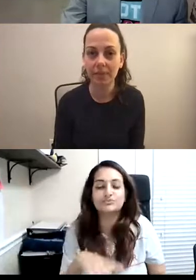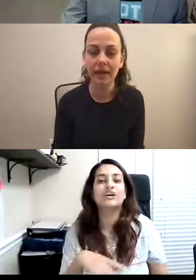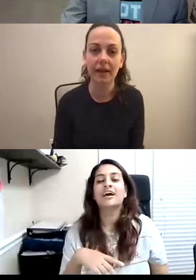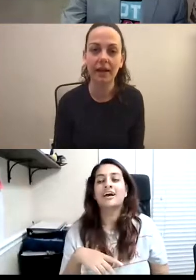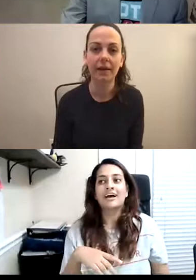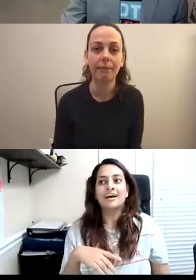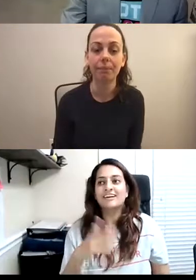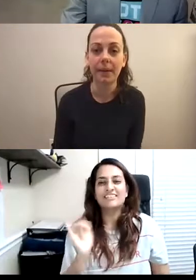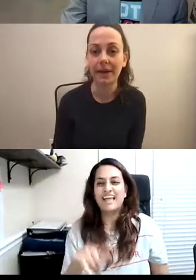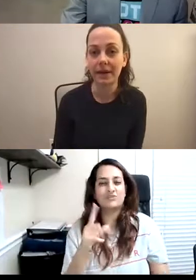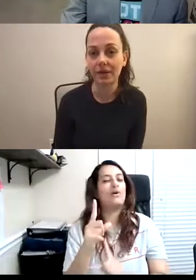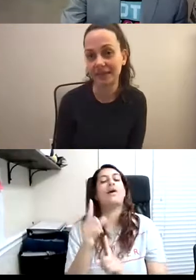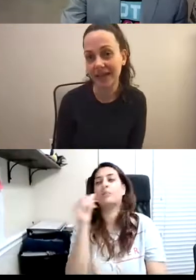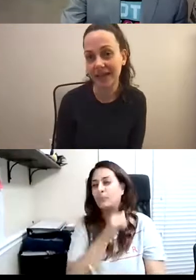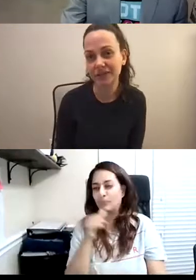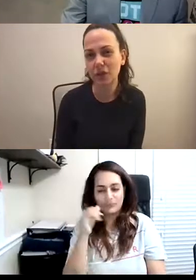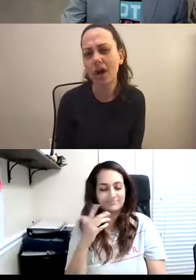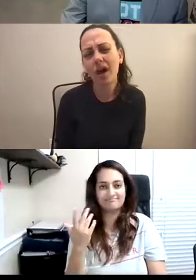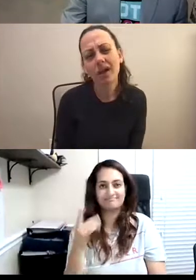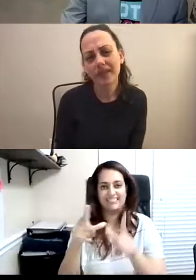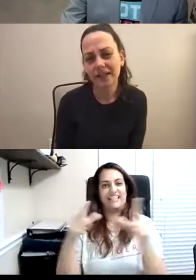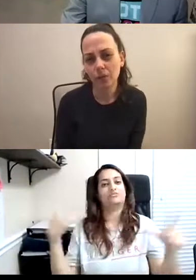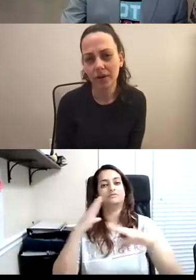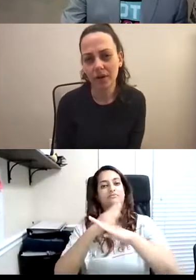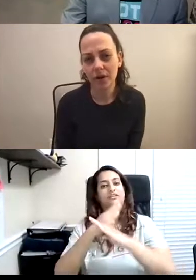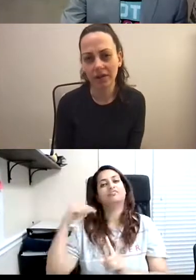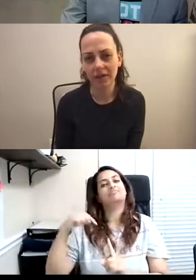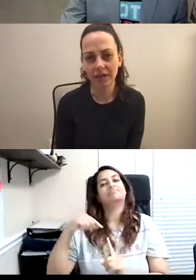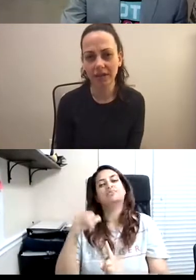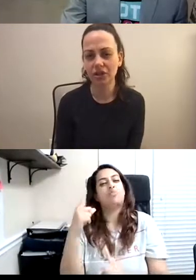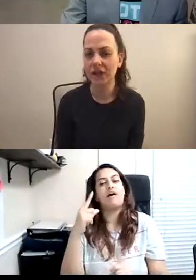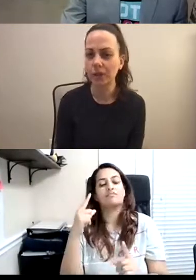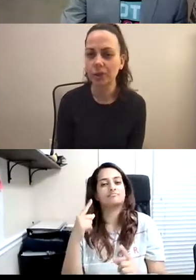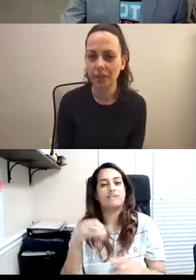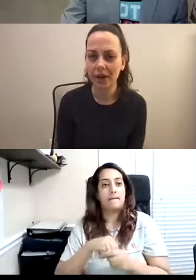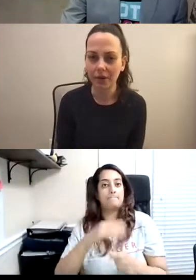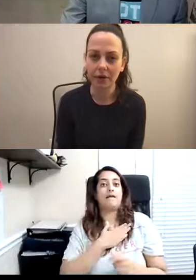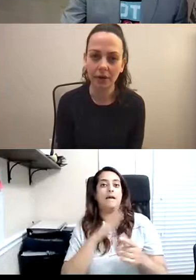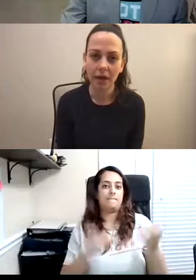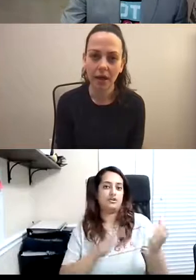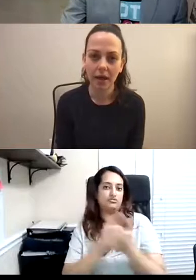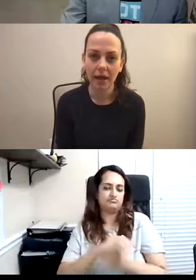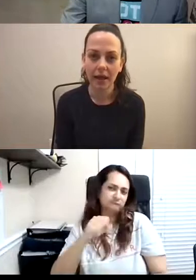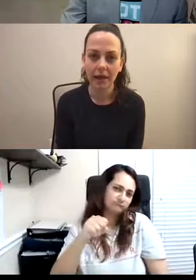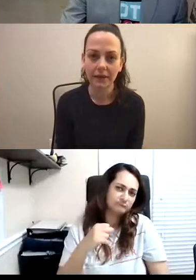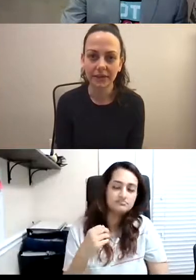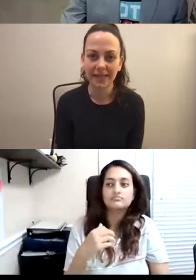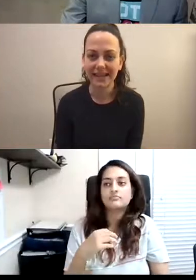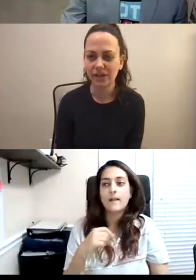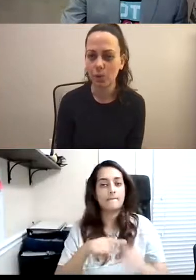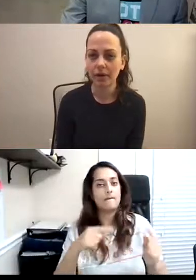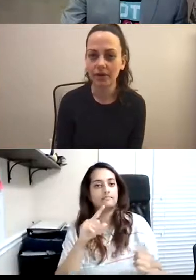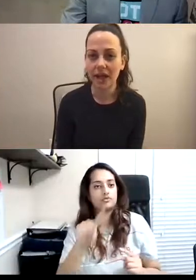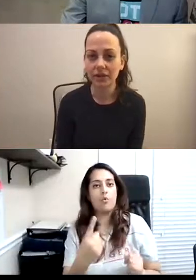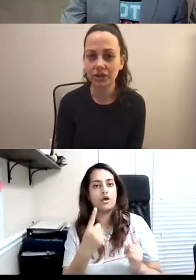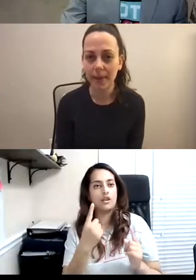or something, they might not understand. So that's one hard thing. There's a language barrier, and that's